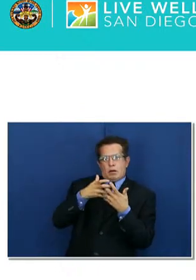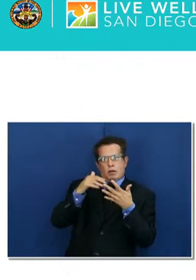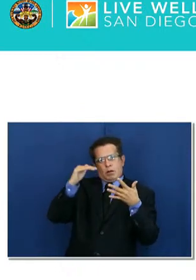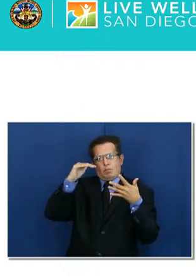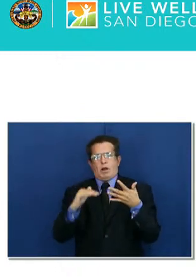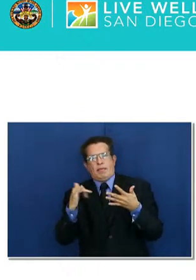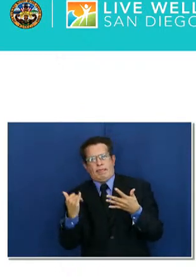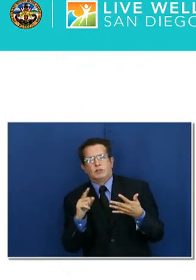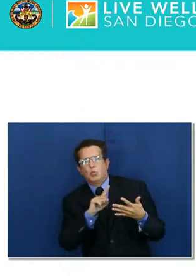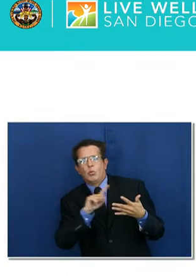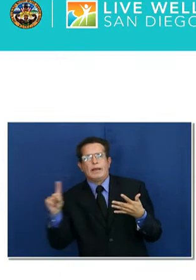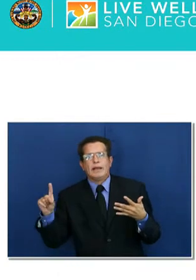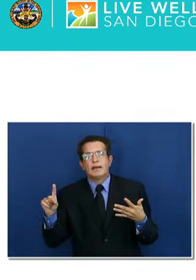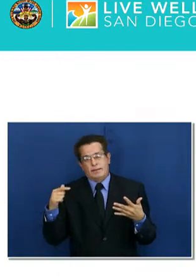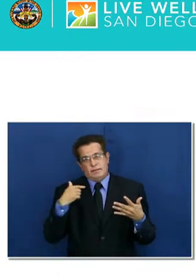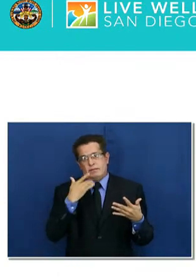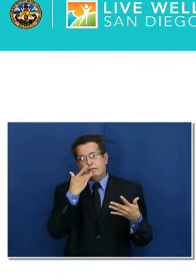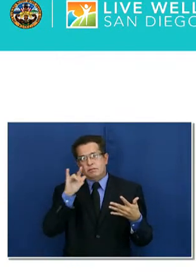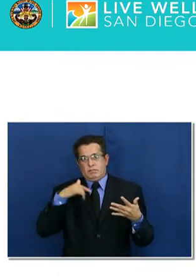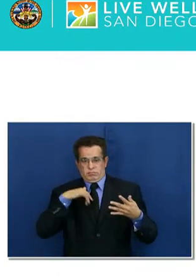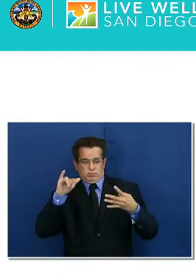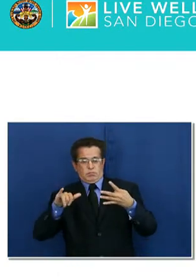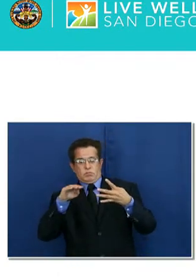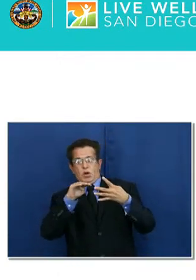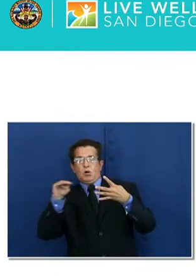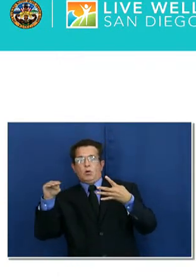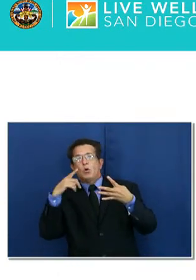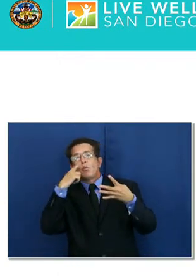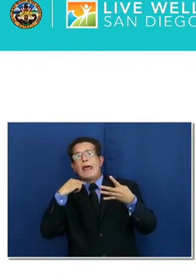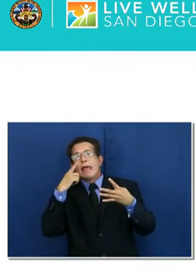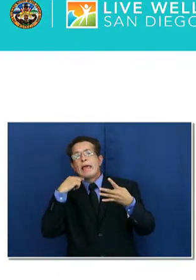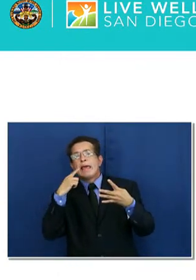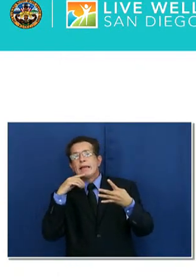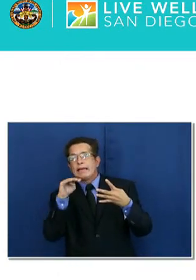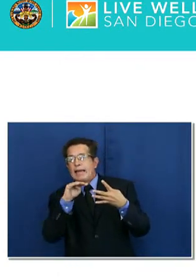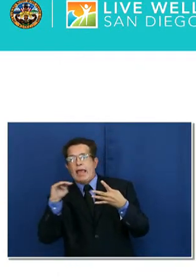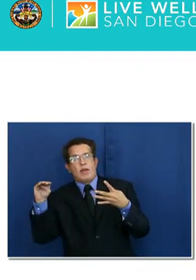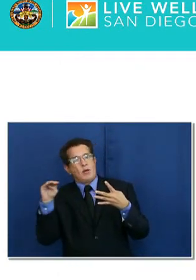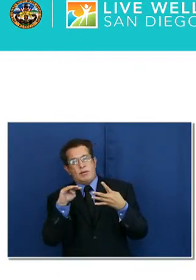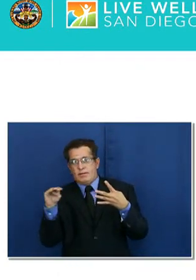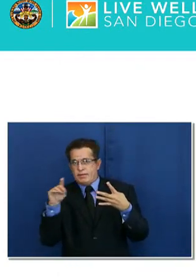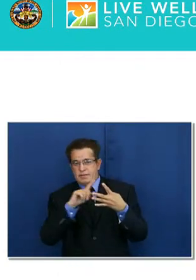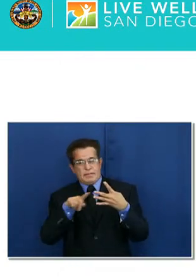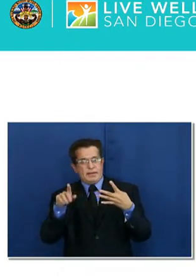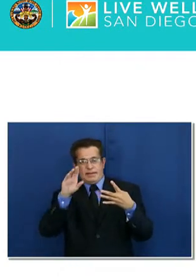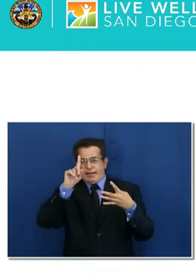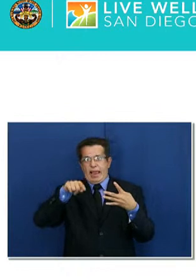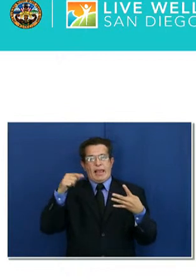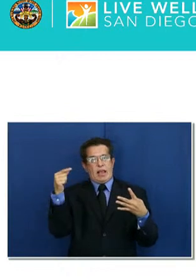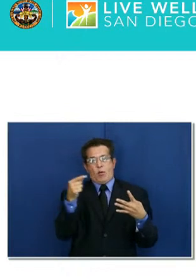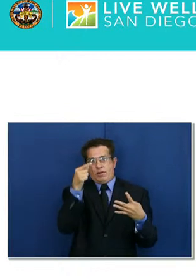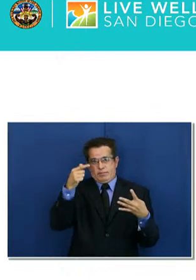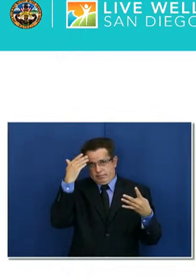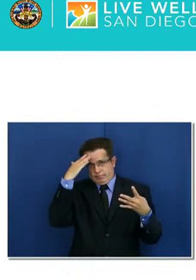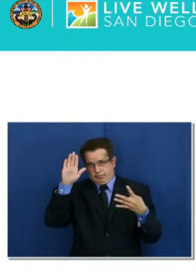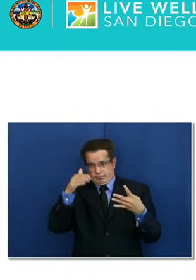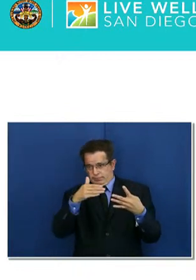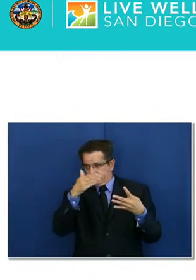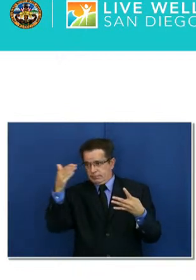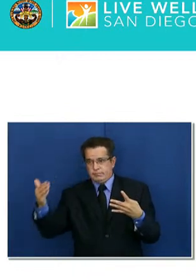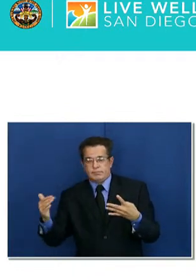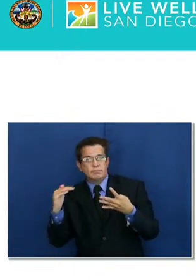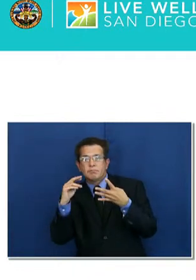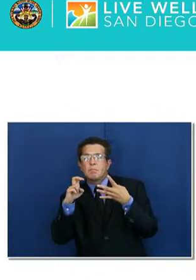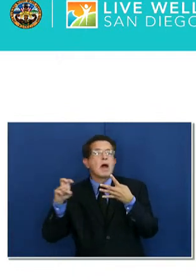earlier this week, we again remain in the red tier. But we cannot be guaranteed that we will continue to be in the